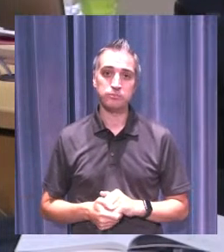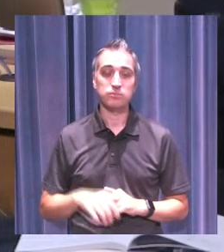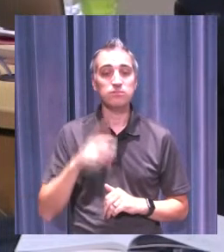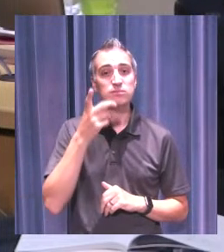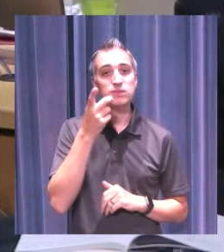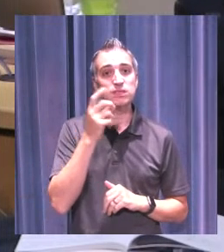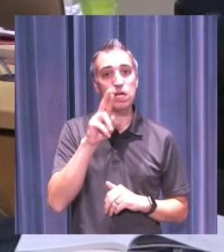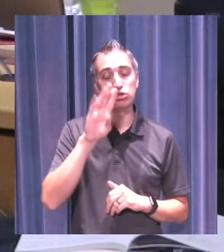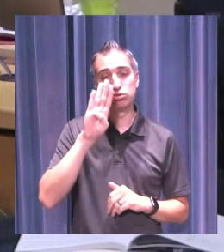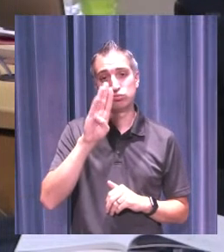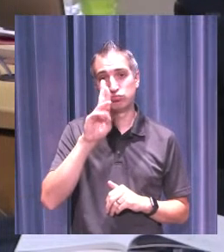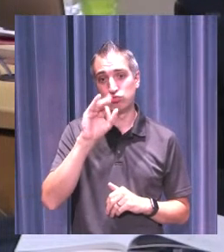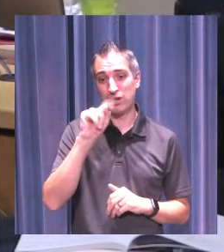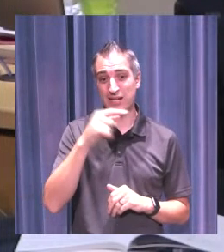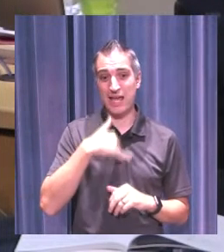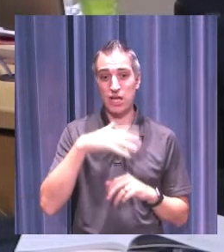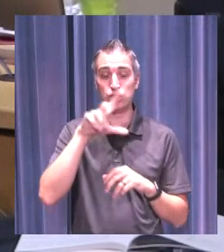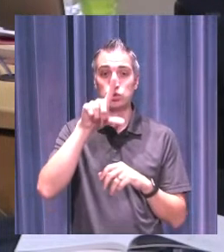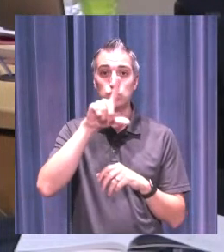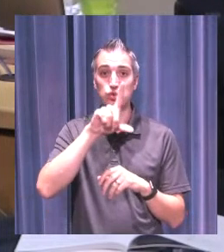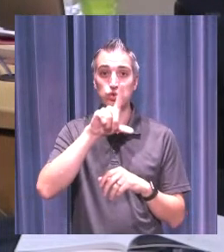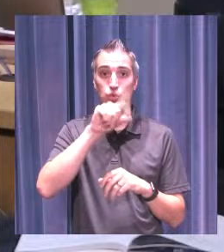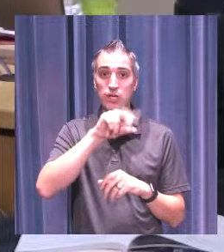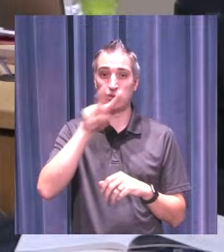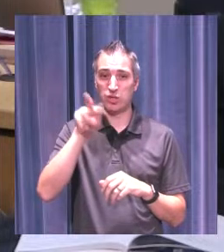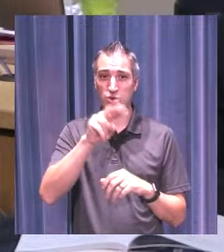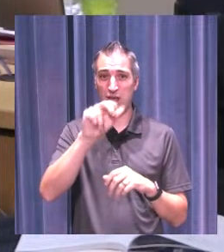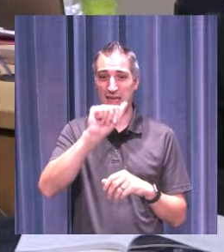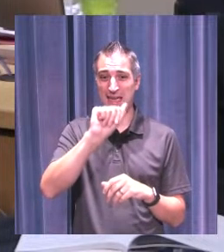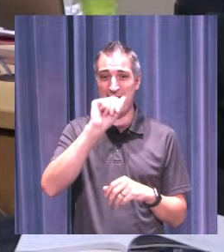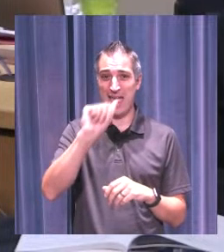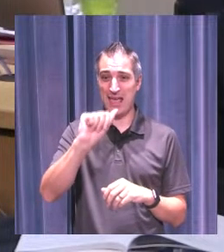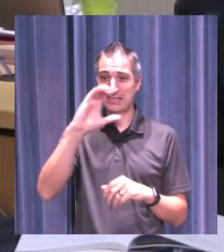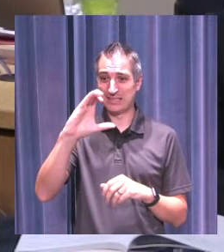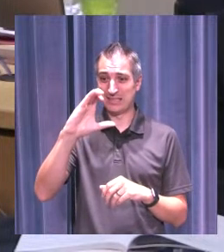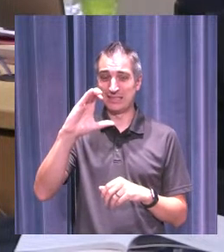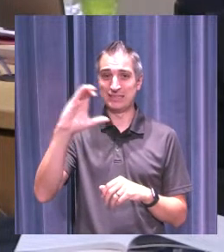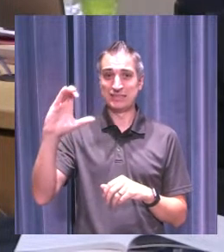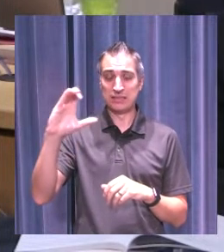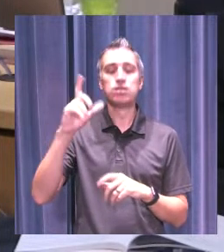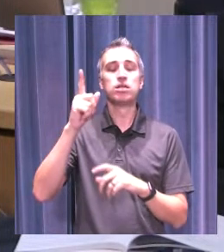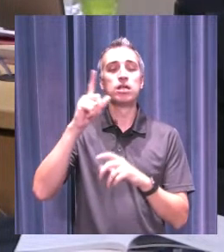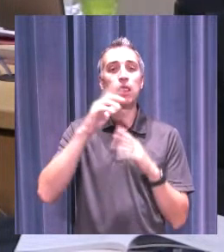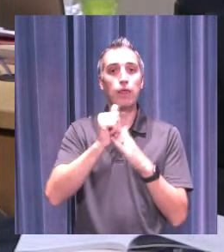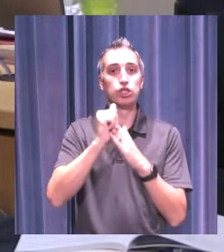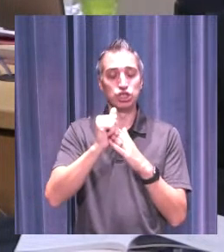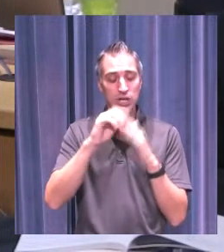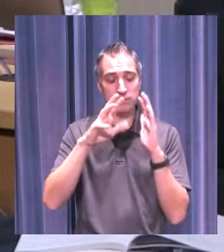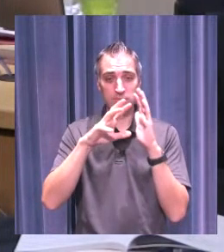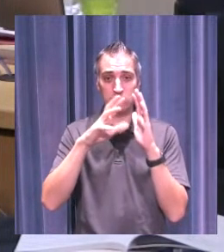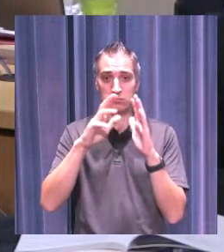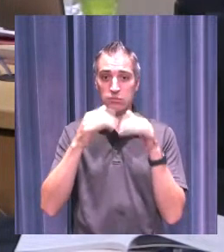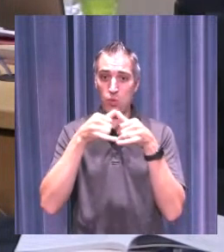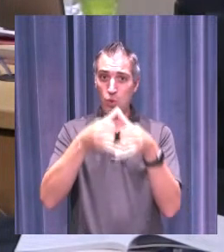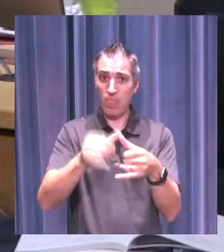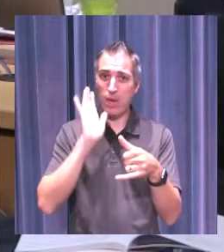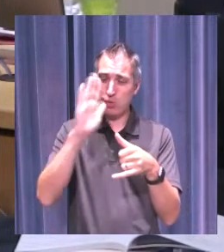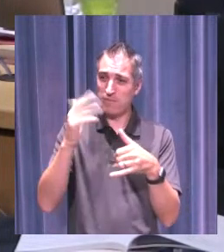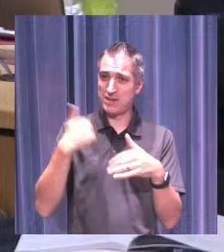has received the 2022 AACC Leadership Award. This is an asset to help Mott excel now and in the